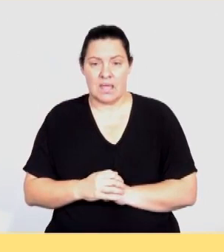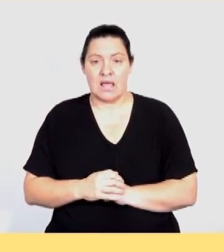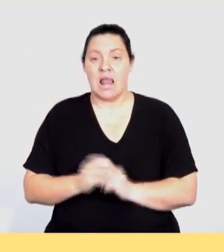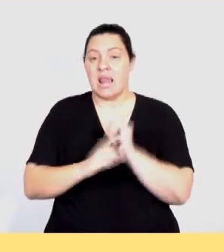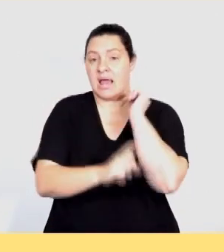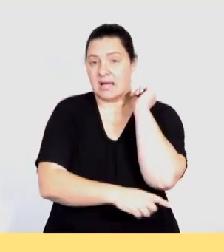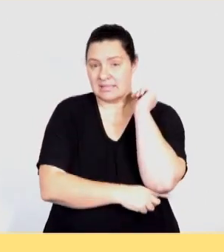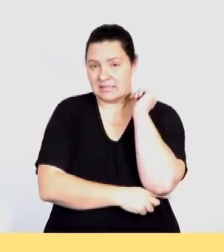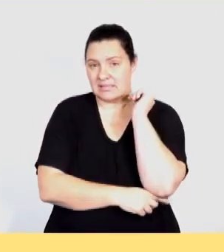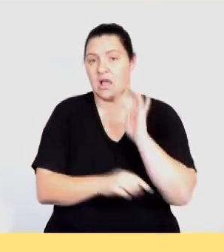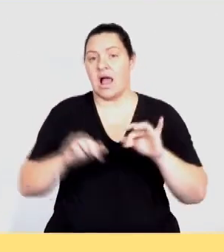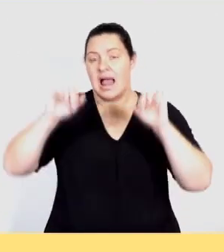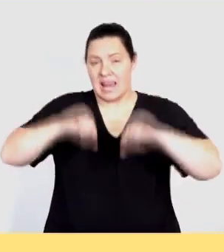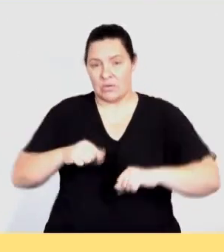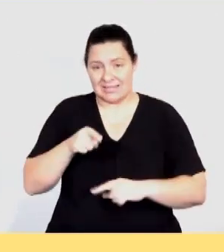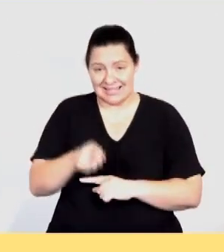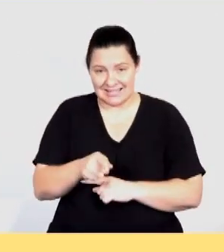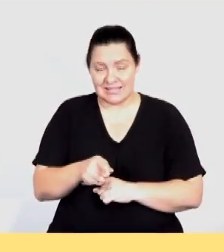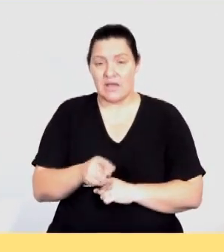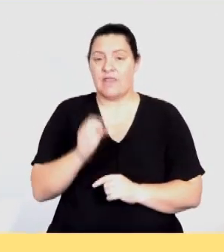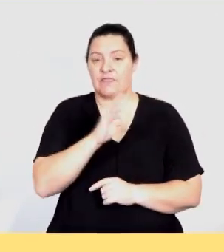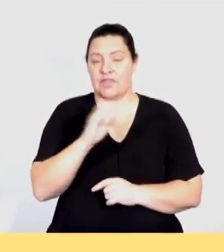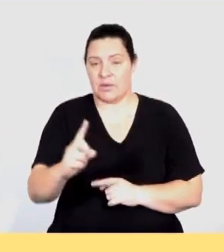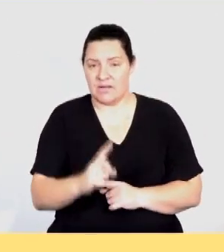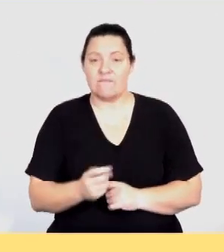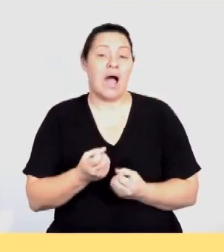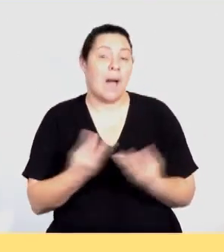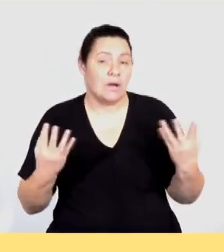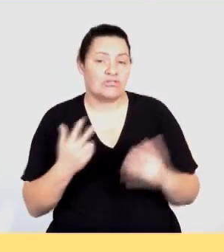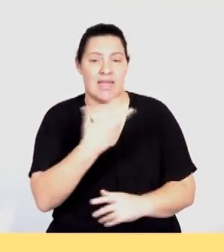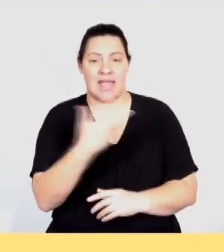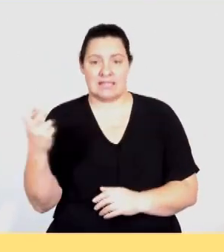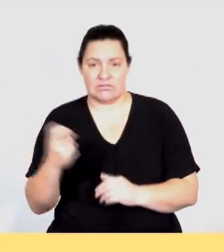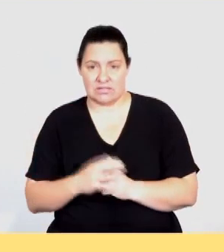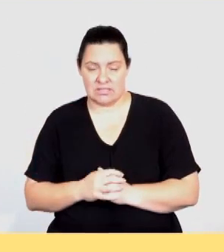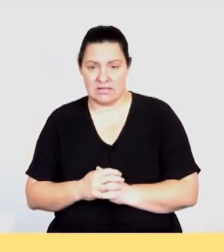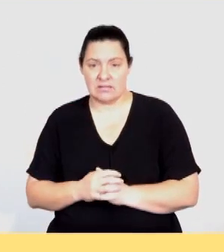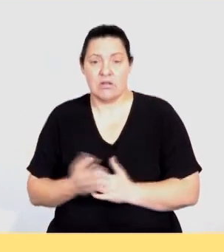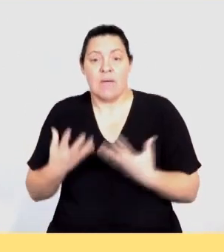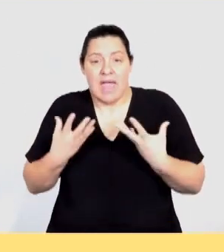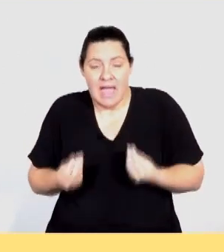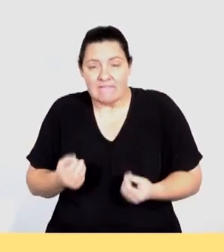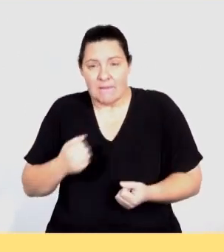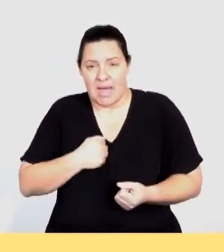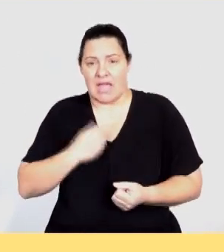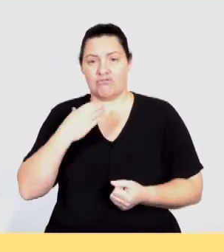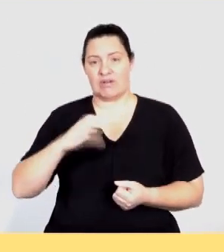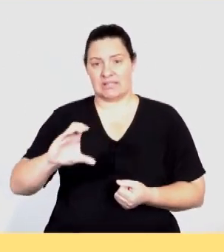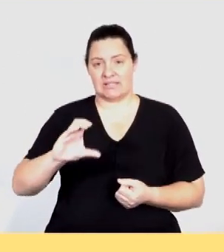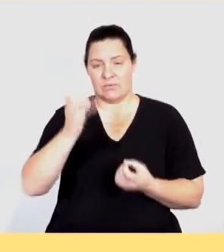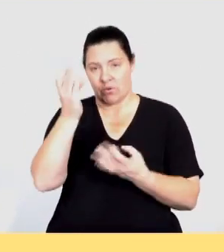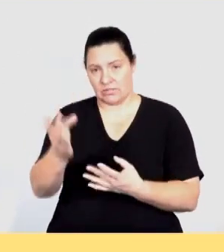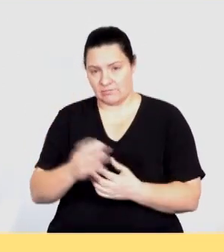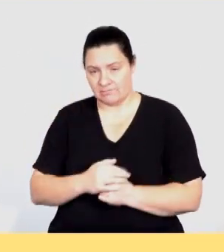11,060. And then lastly, I come to the allowance here on the 31st for 800. So I'm now having